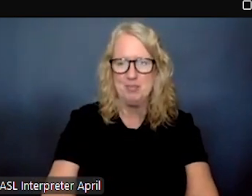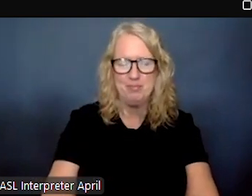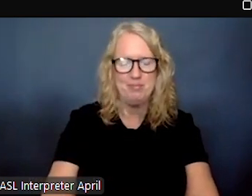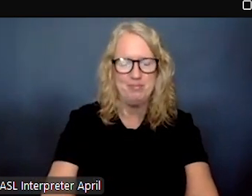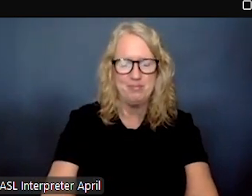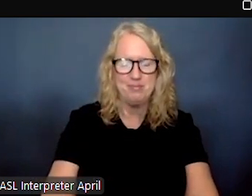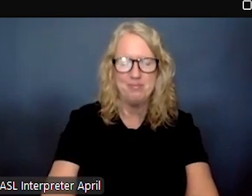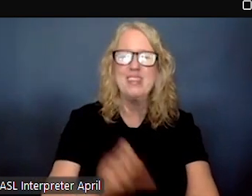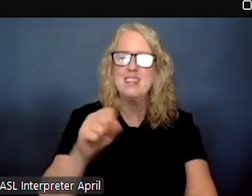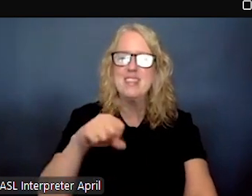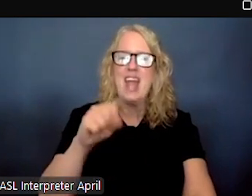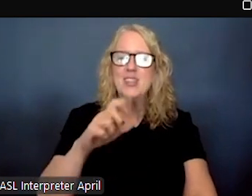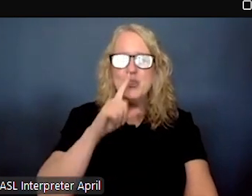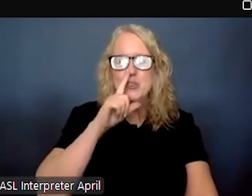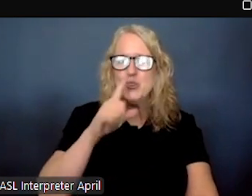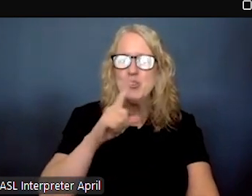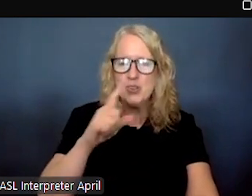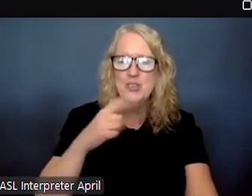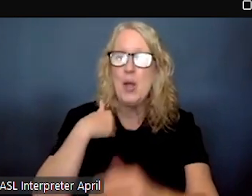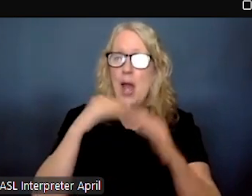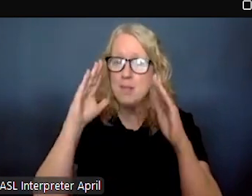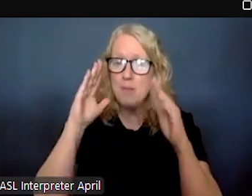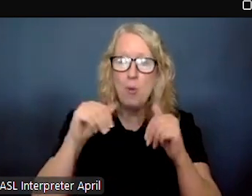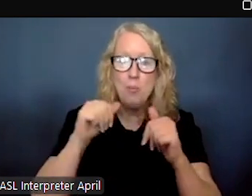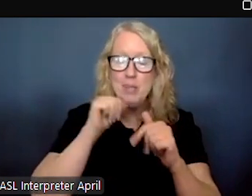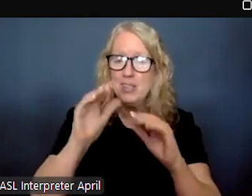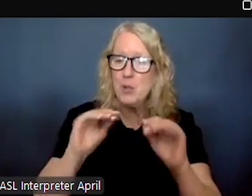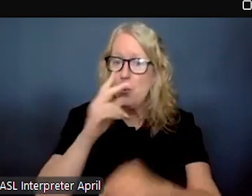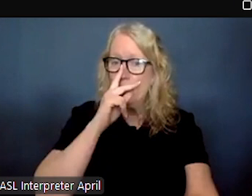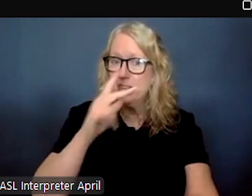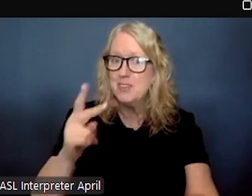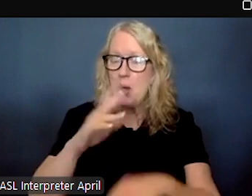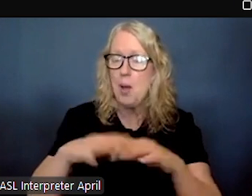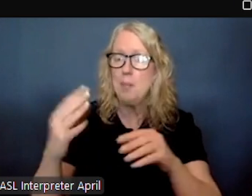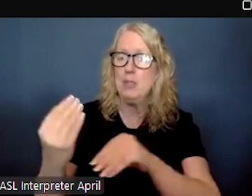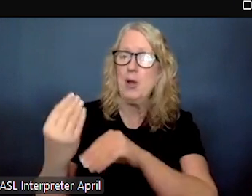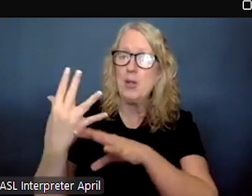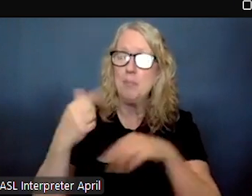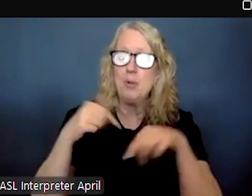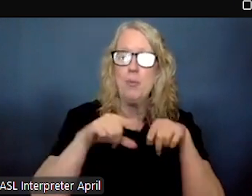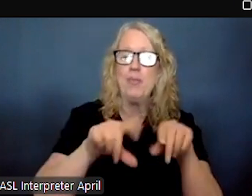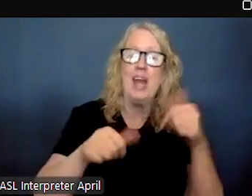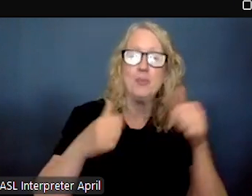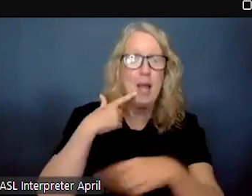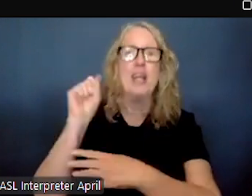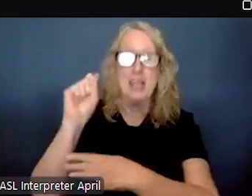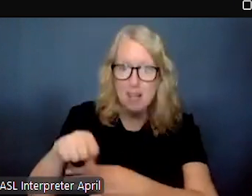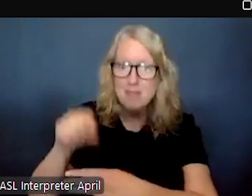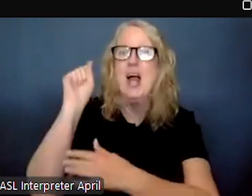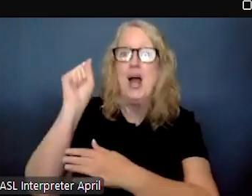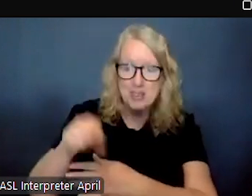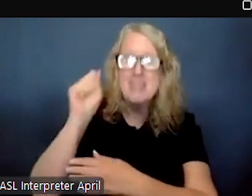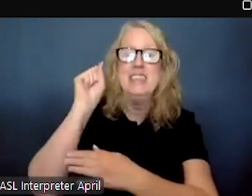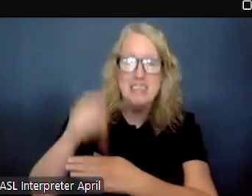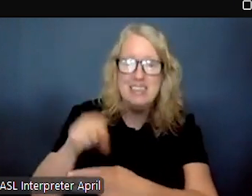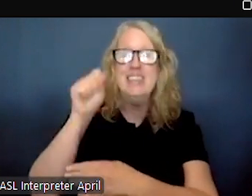Sure. I'm hoping that no one saw me on camera while the others were speaking because my head was bobbing